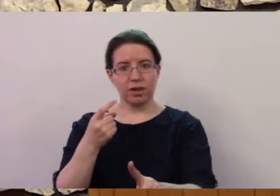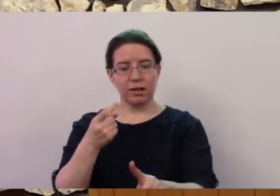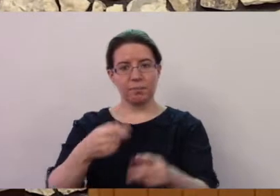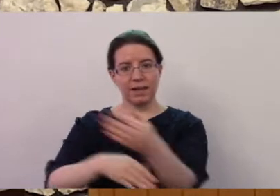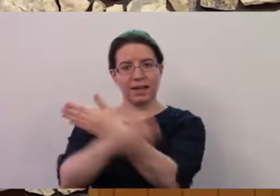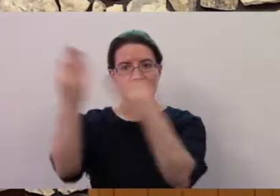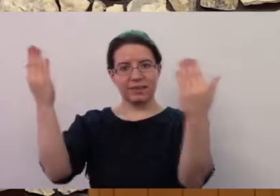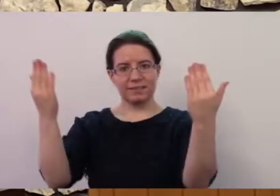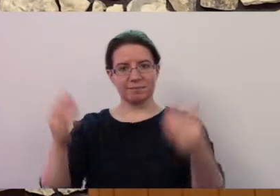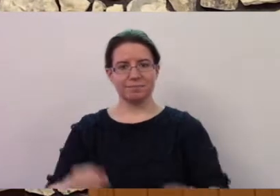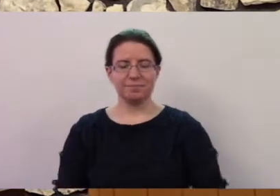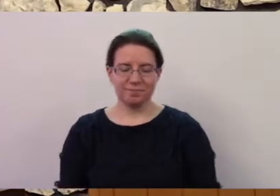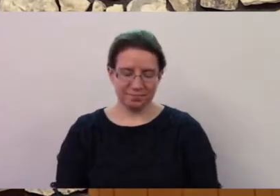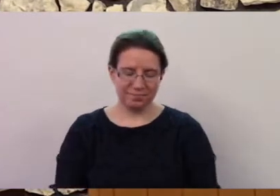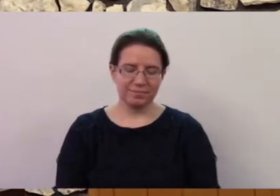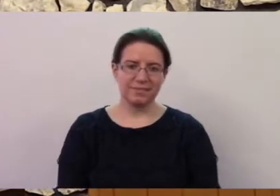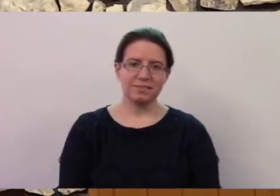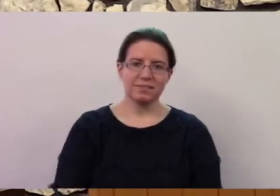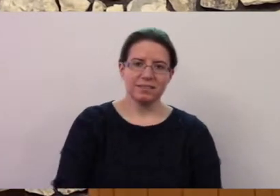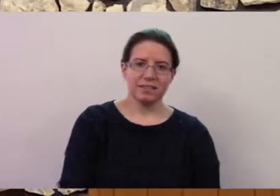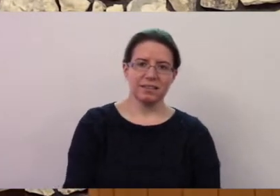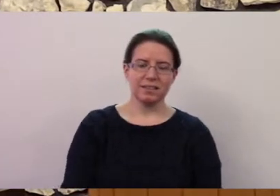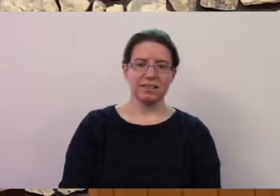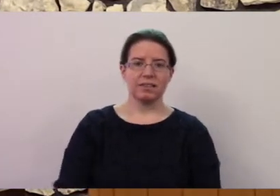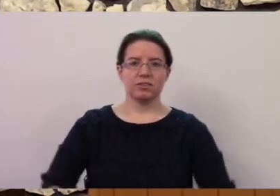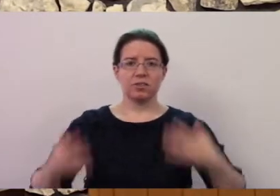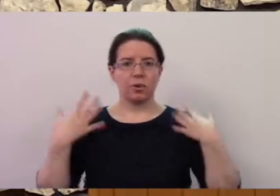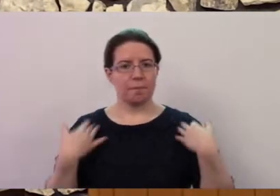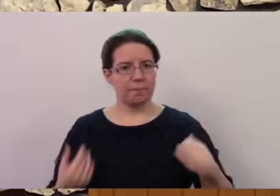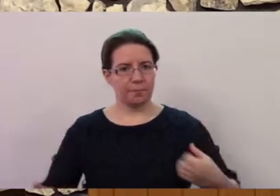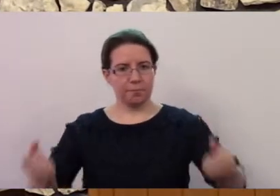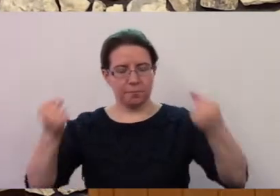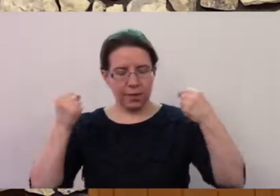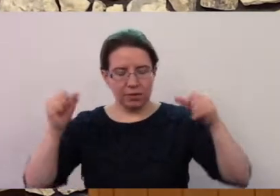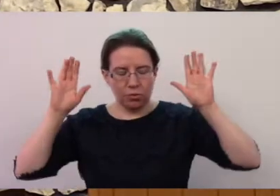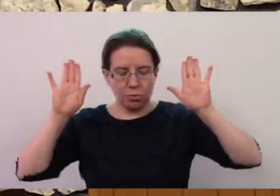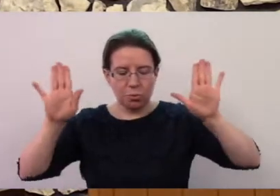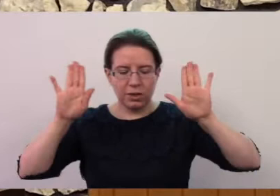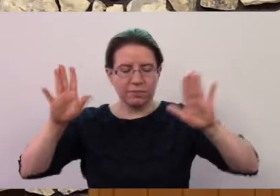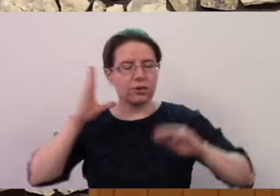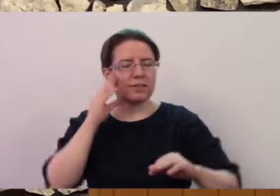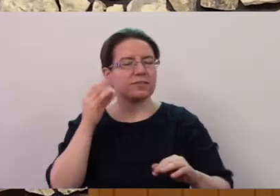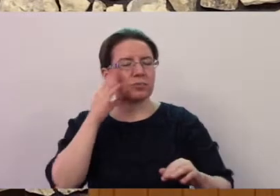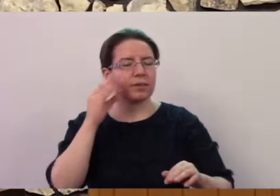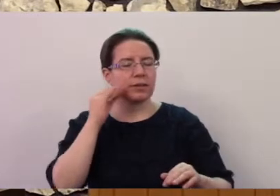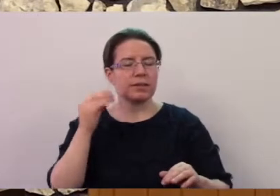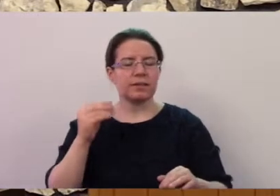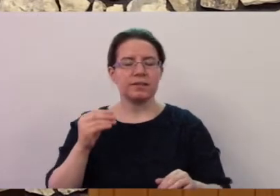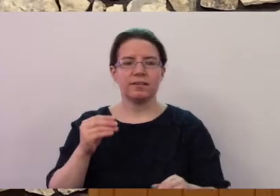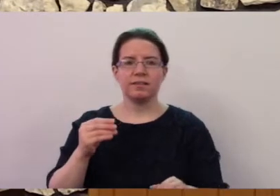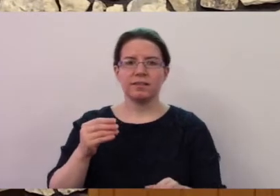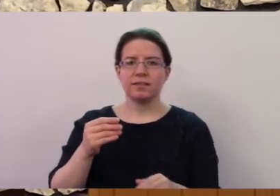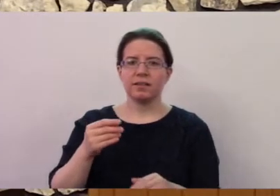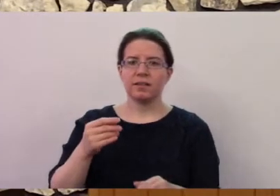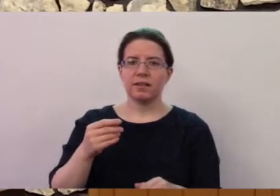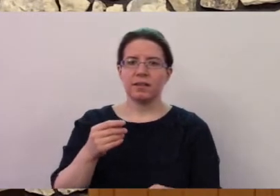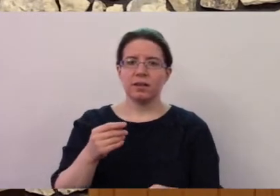new birth are to be born again. Hallelujah. It's a powerful, wonderful experience that is